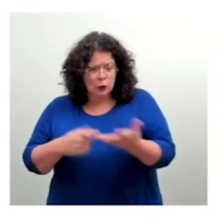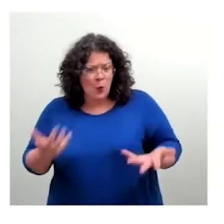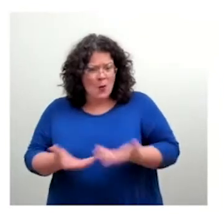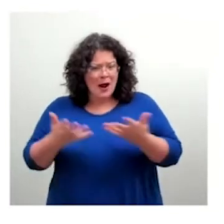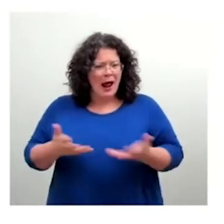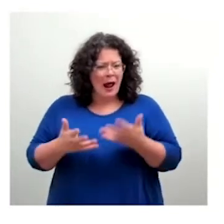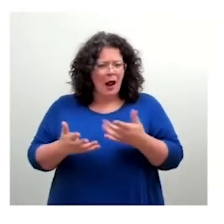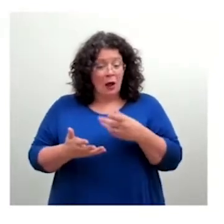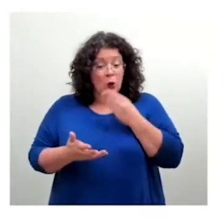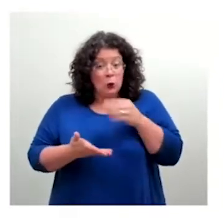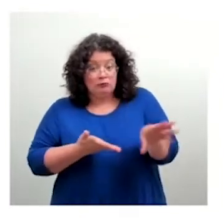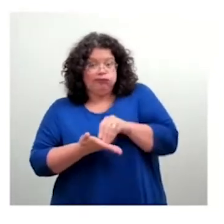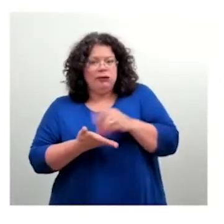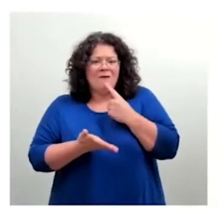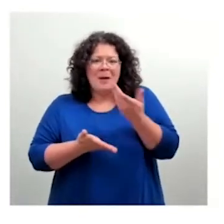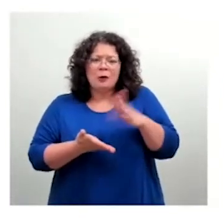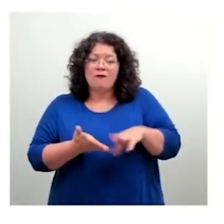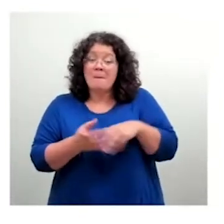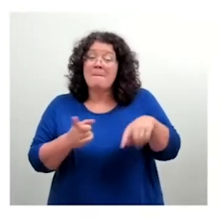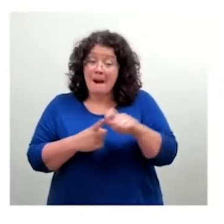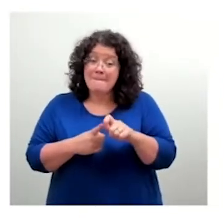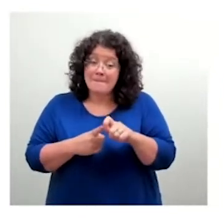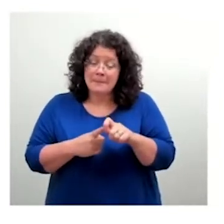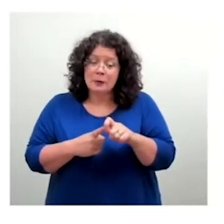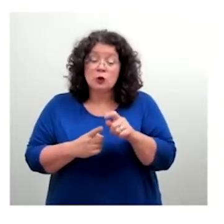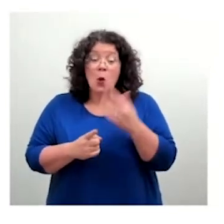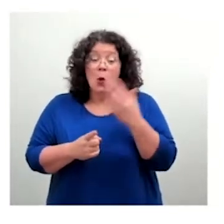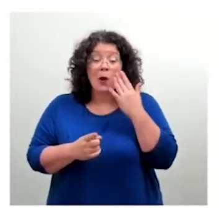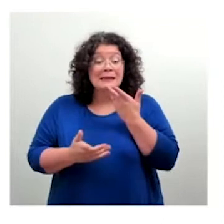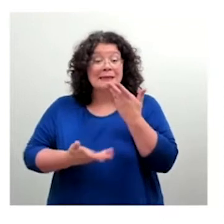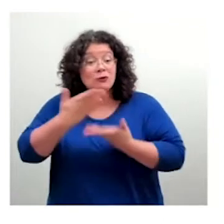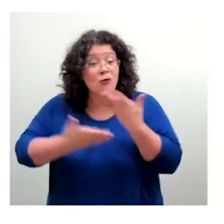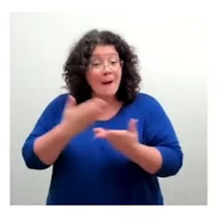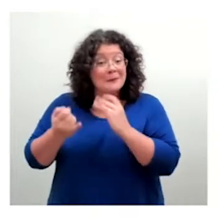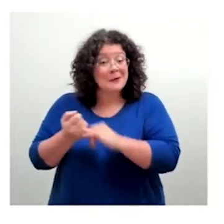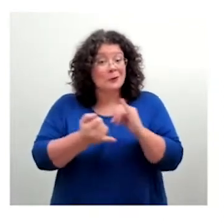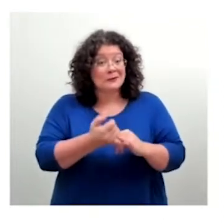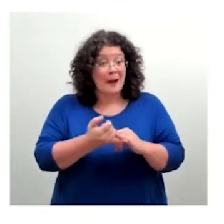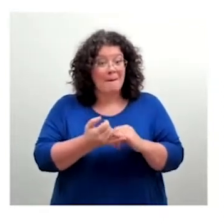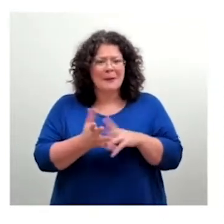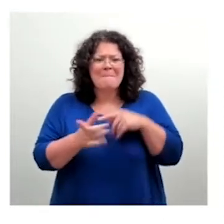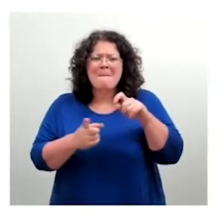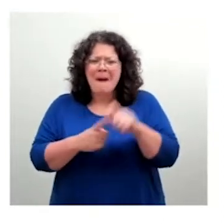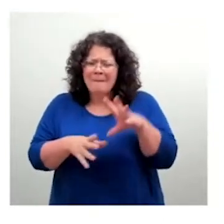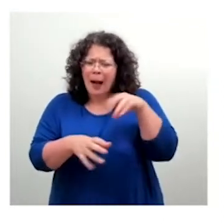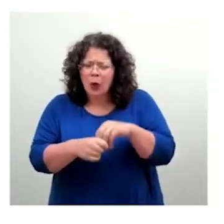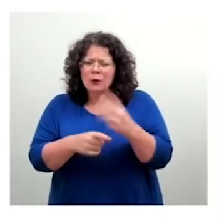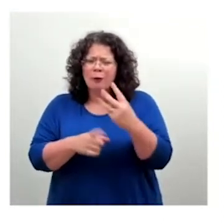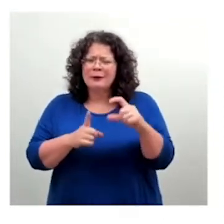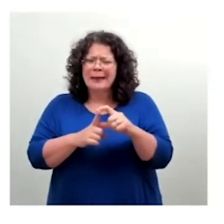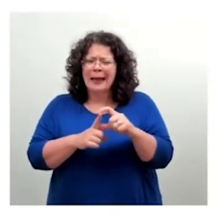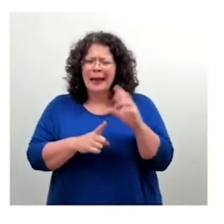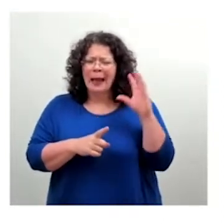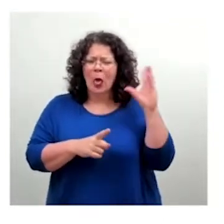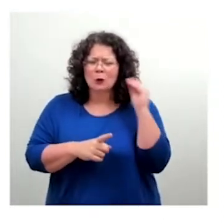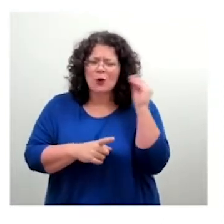is a crowdsourced repository, and also Bing Maps as well. And through this information, we're able to generate, I